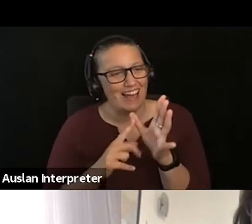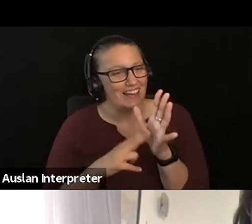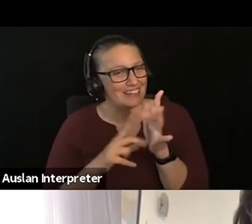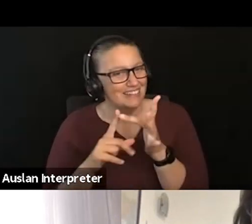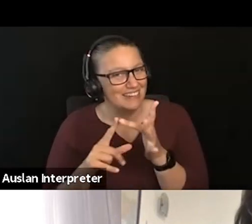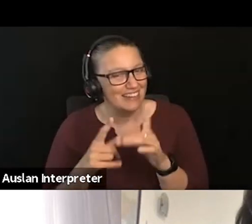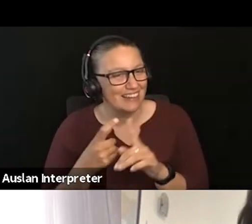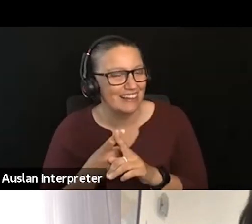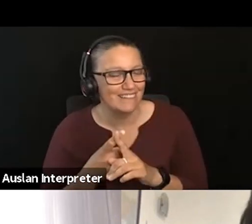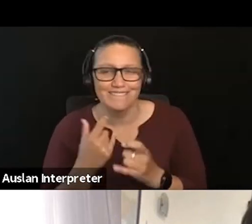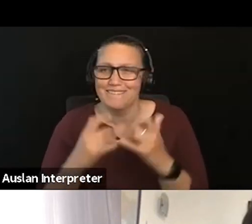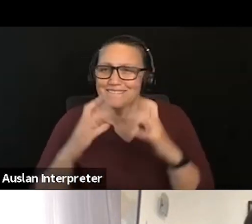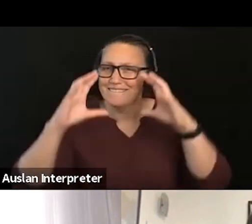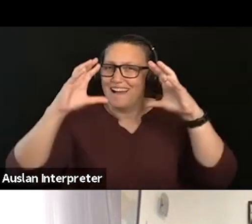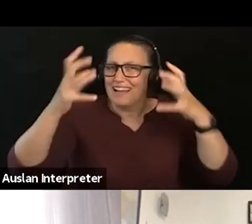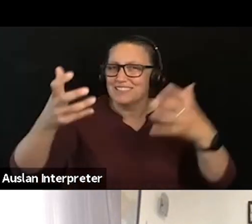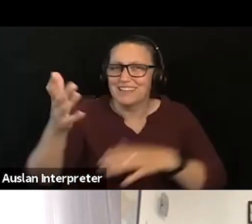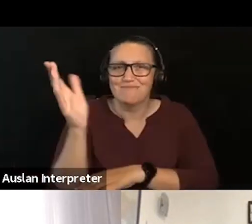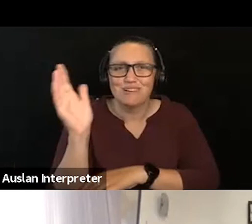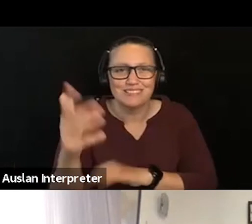fascinating presentations.